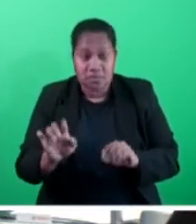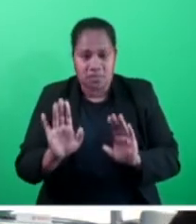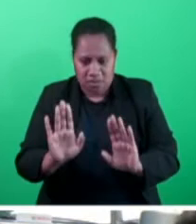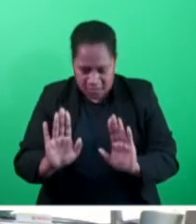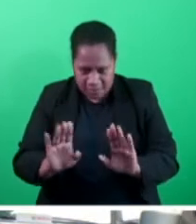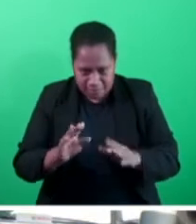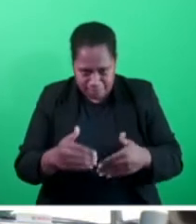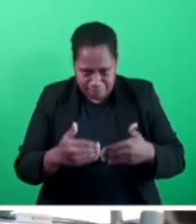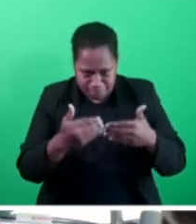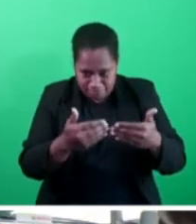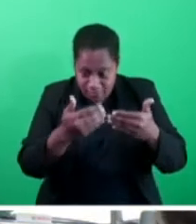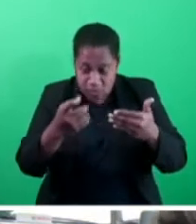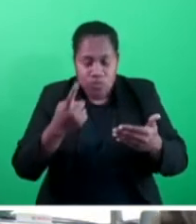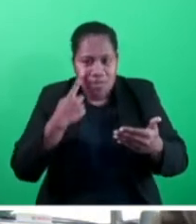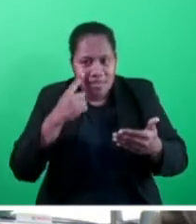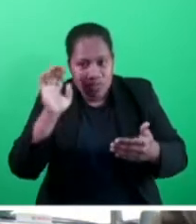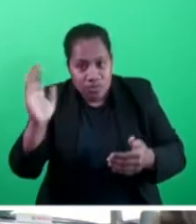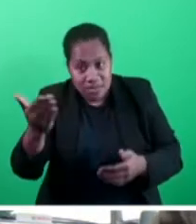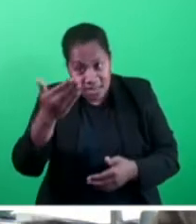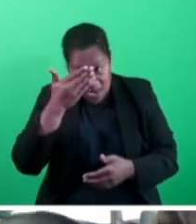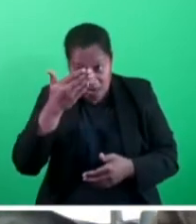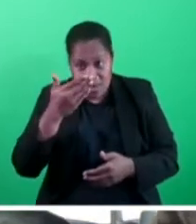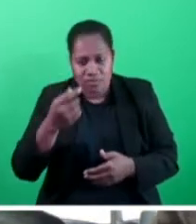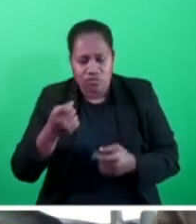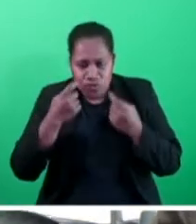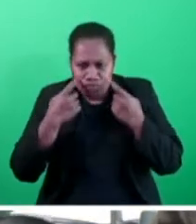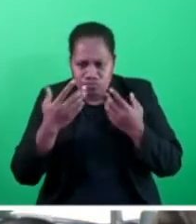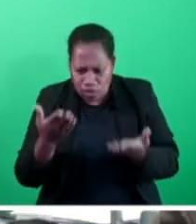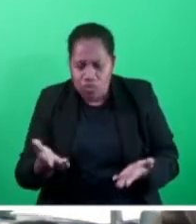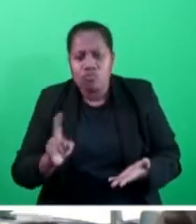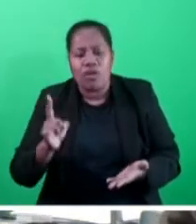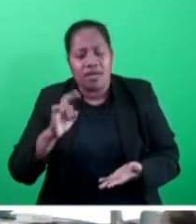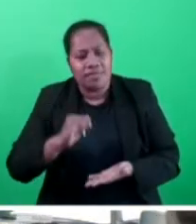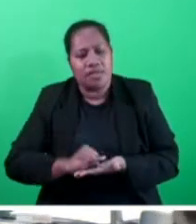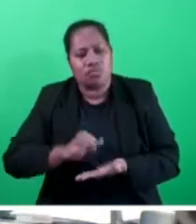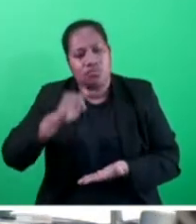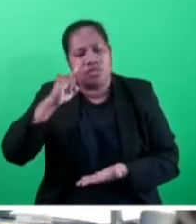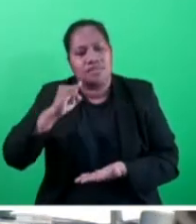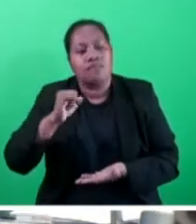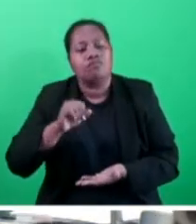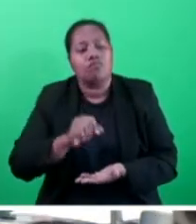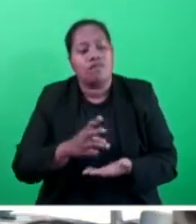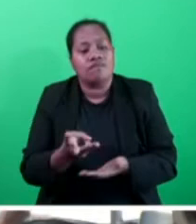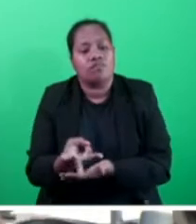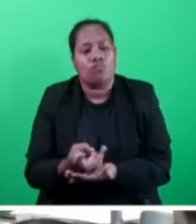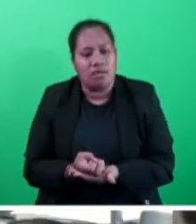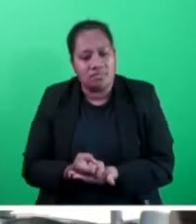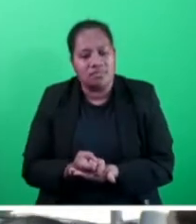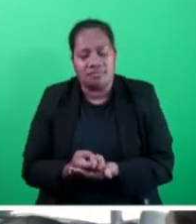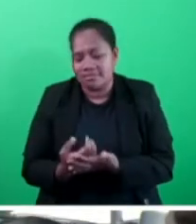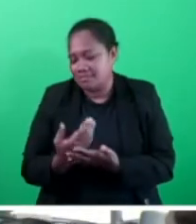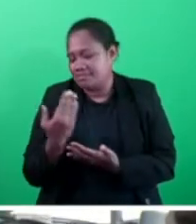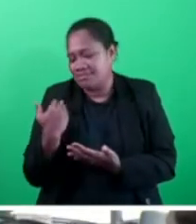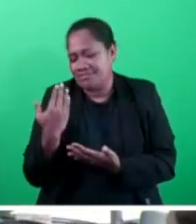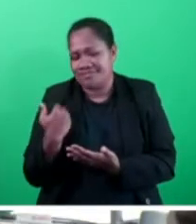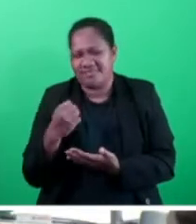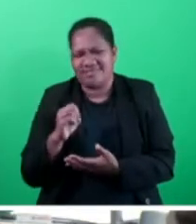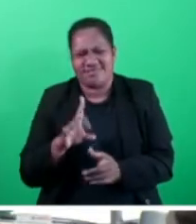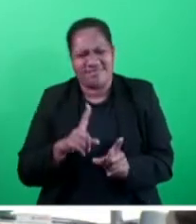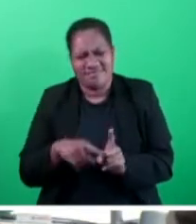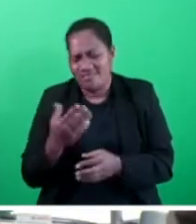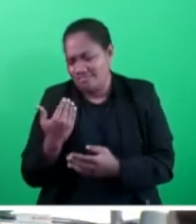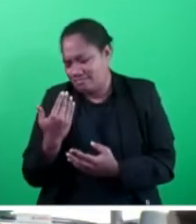I have just outlined, set the increases in minimum wage rate over the past decade. Moreover, Mr. Speaker